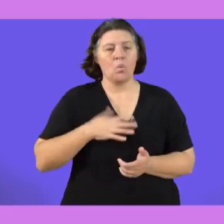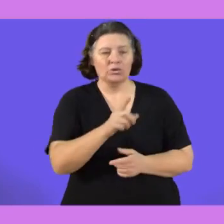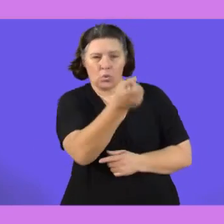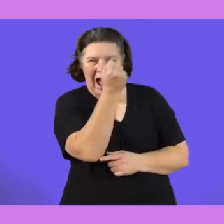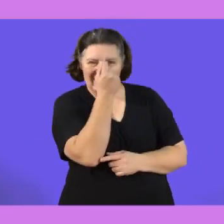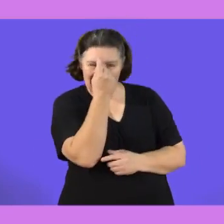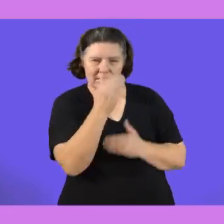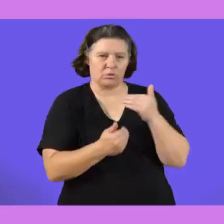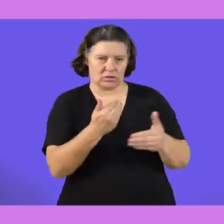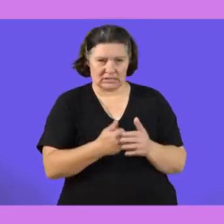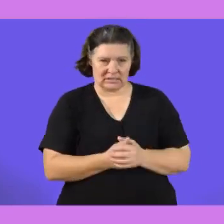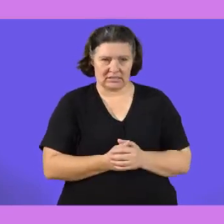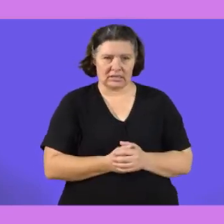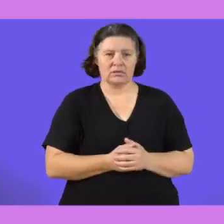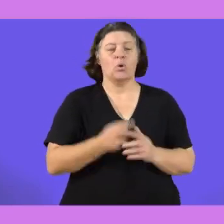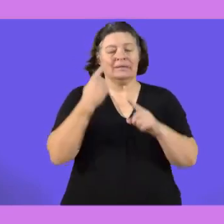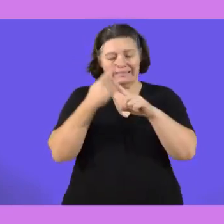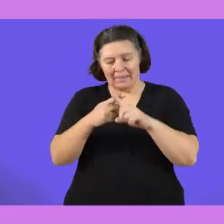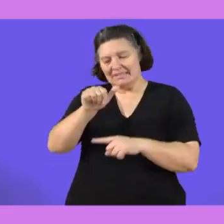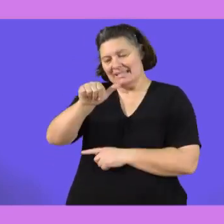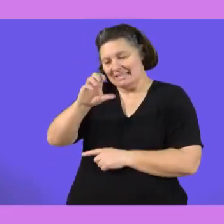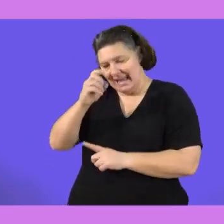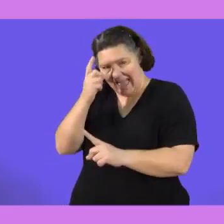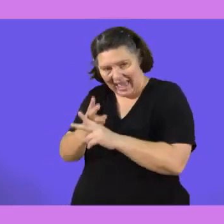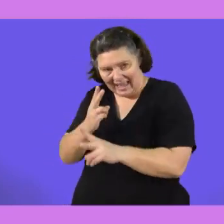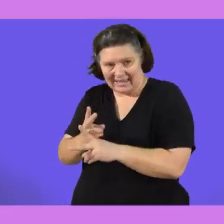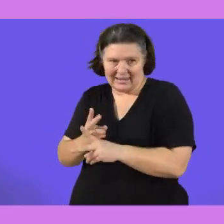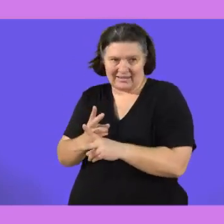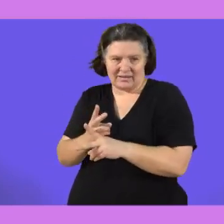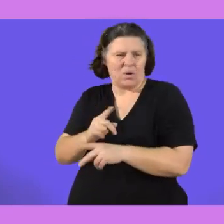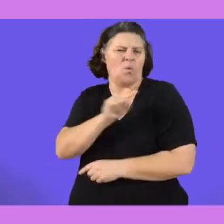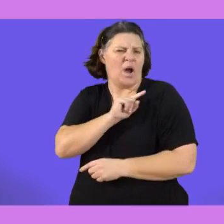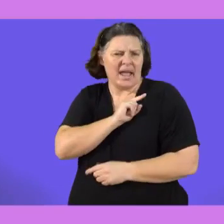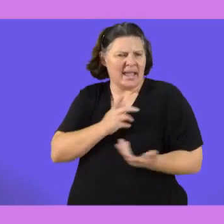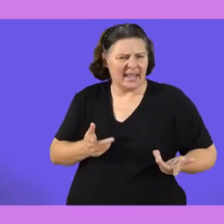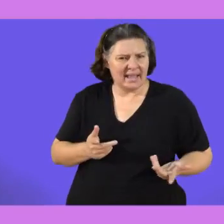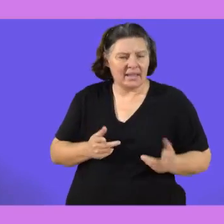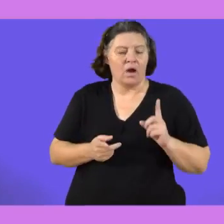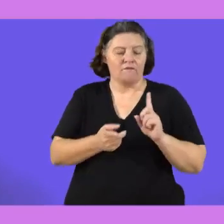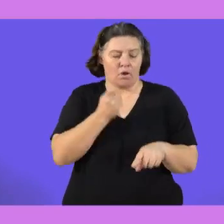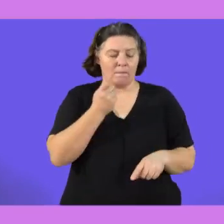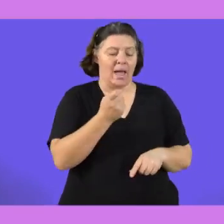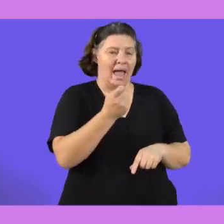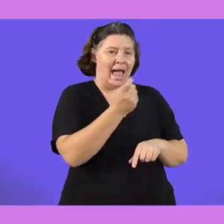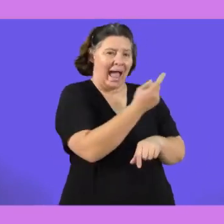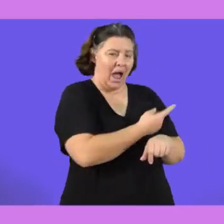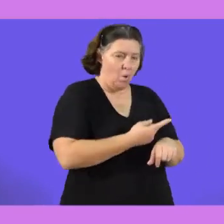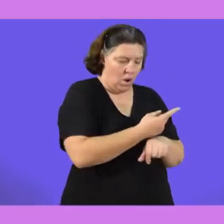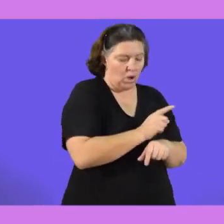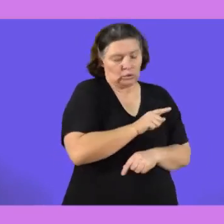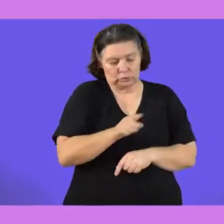just want you to understand the process. Then I multiply this again by 60. And why will I do that? Remember, it's from